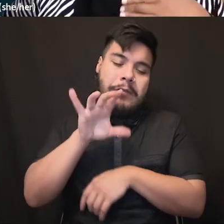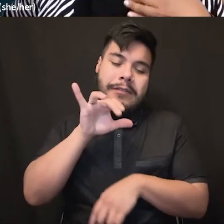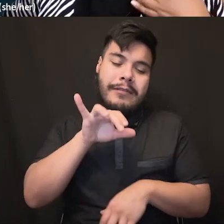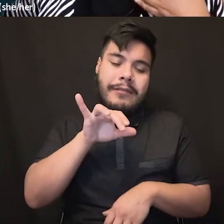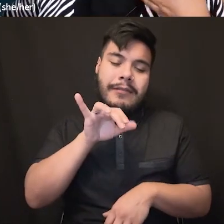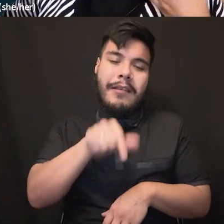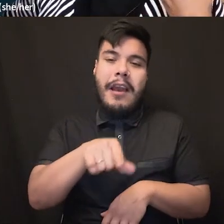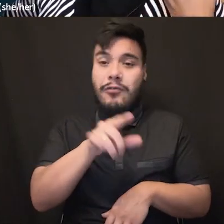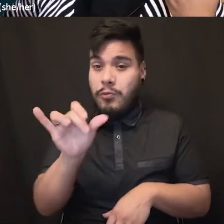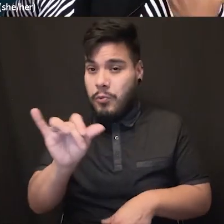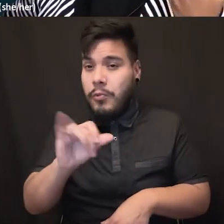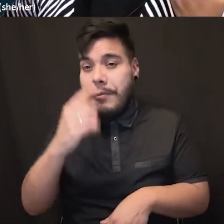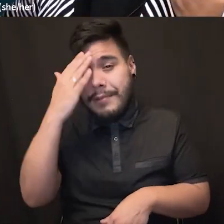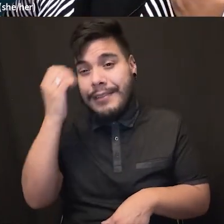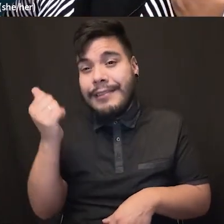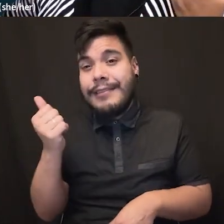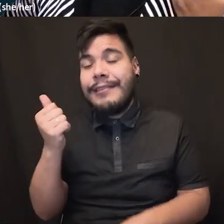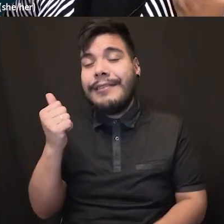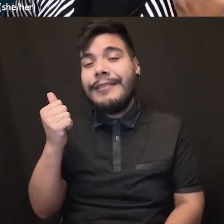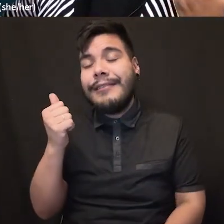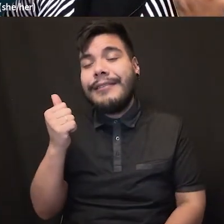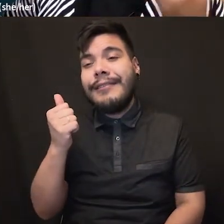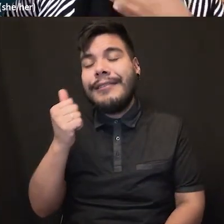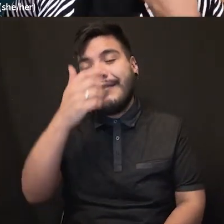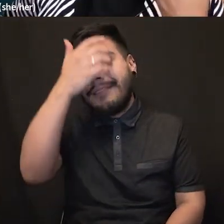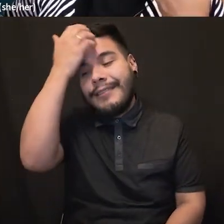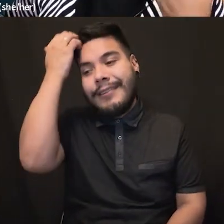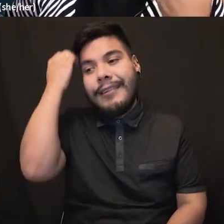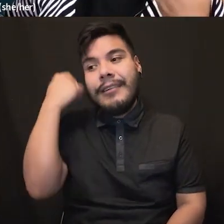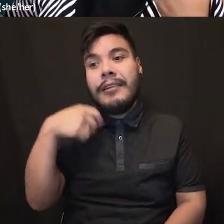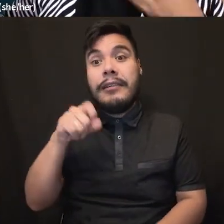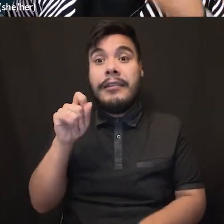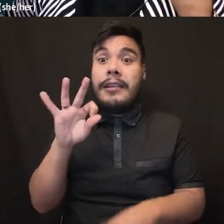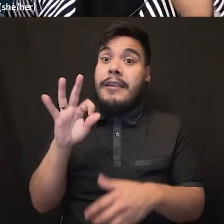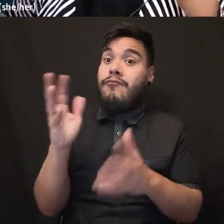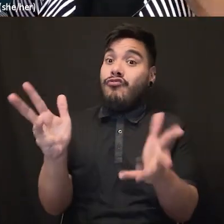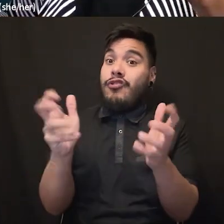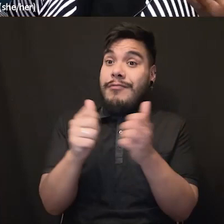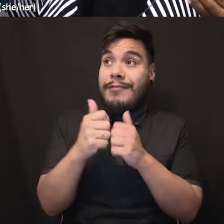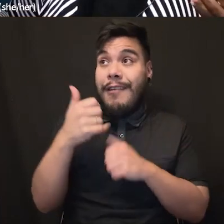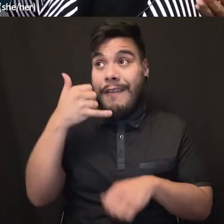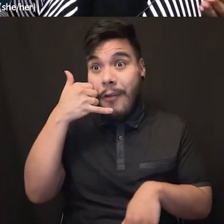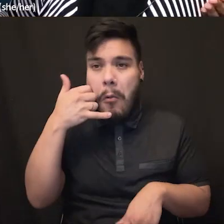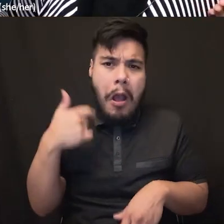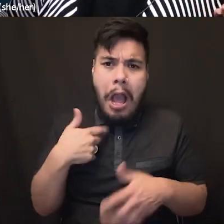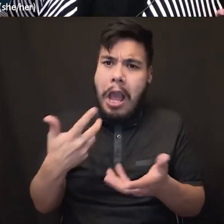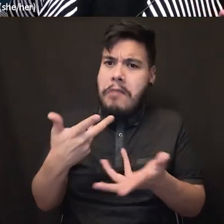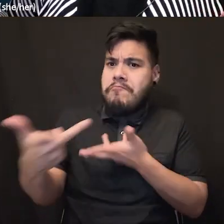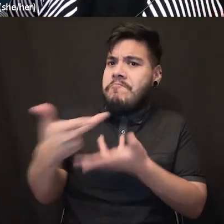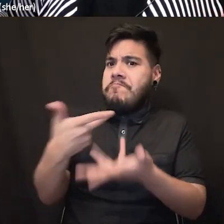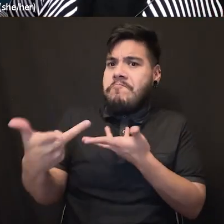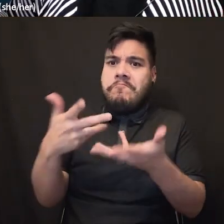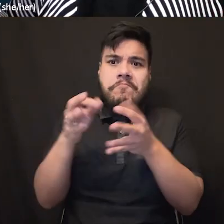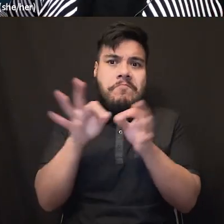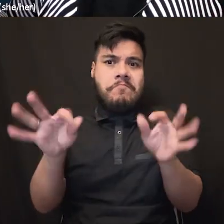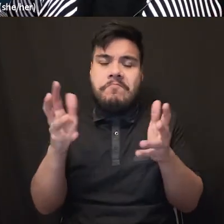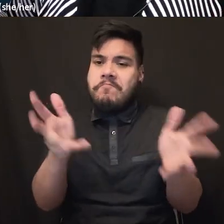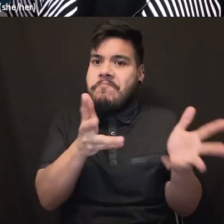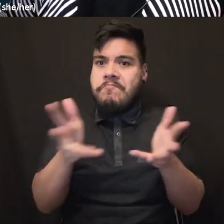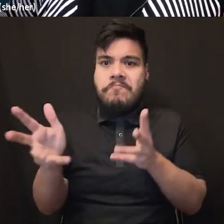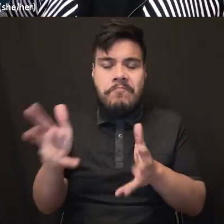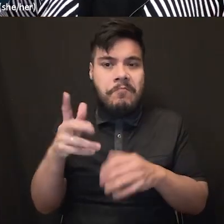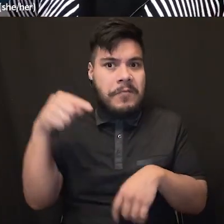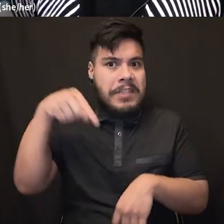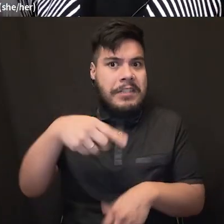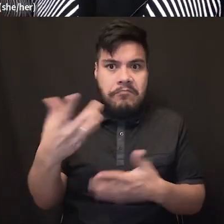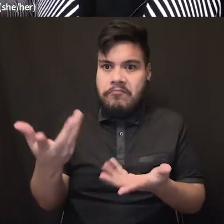well. Because if you talk to me on the phone, I talk like this, you know, like there's no way, I don't use a whole lot